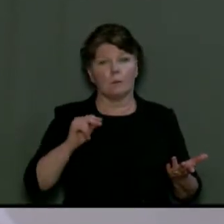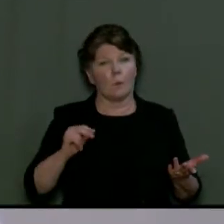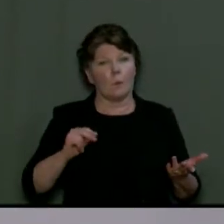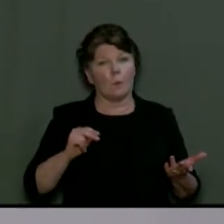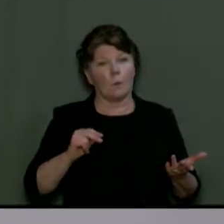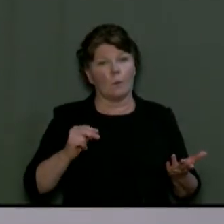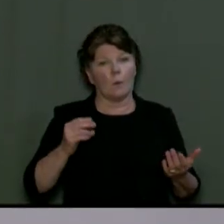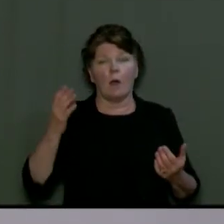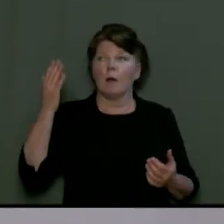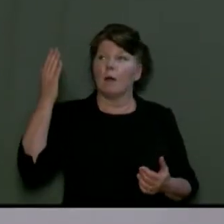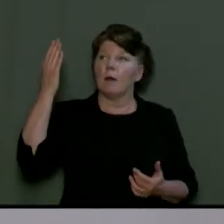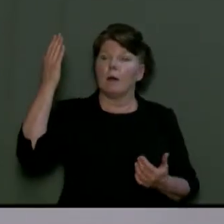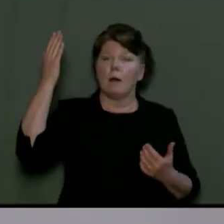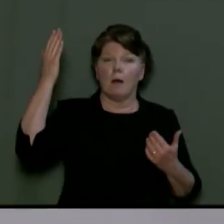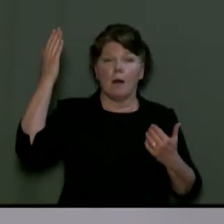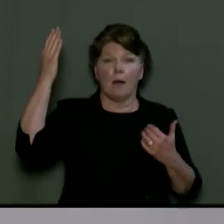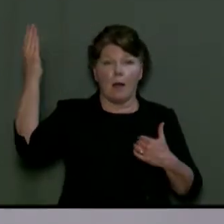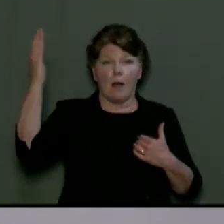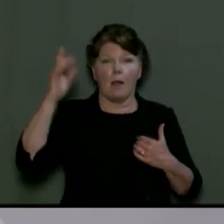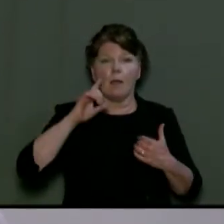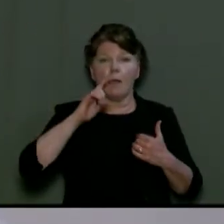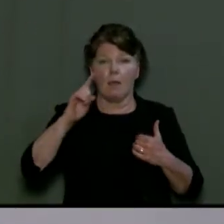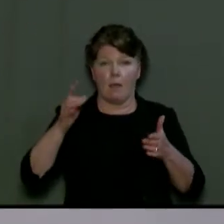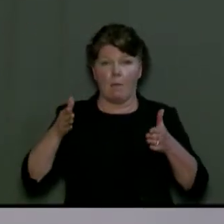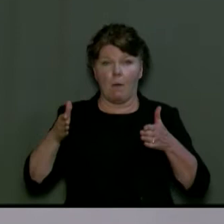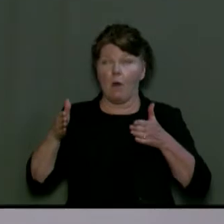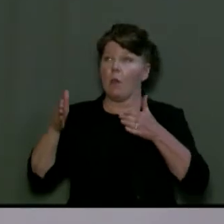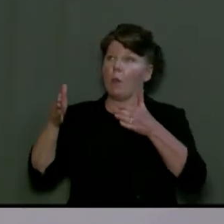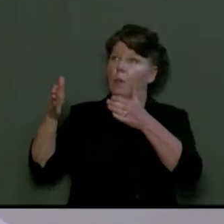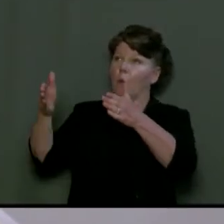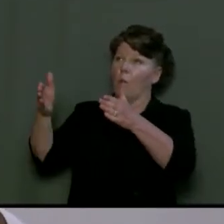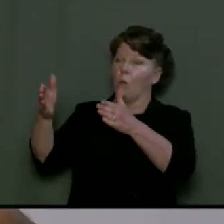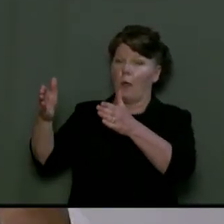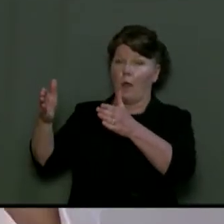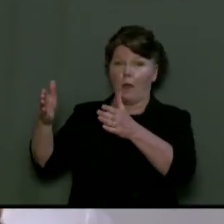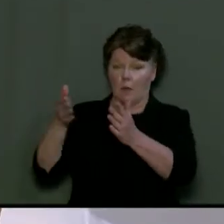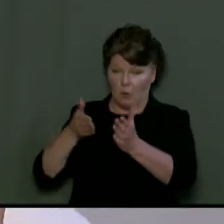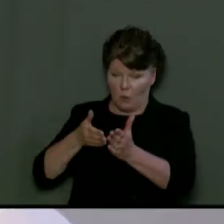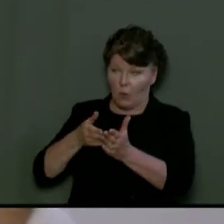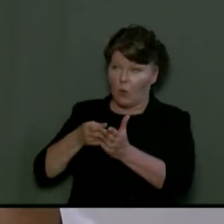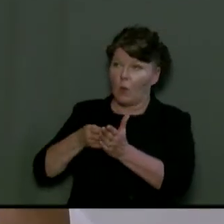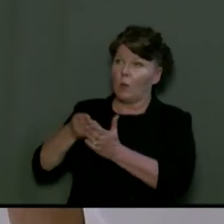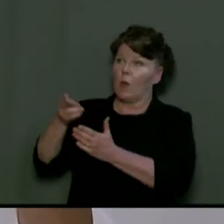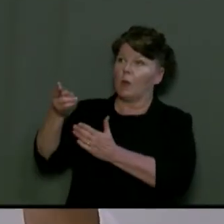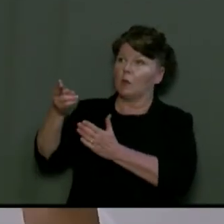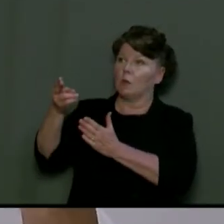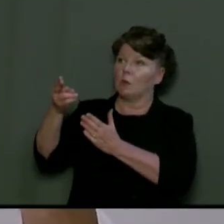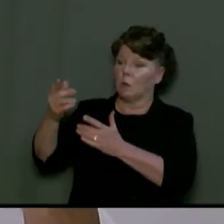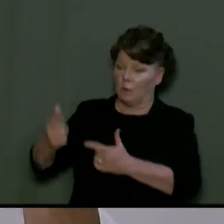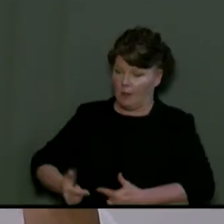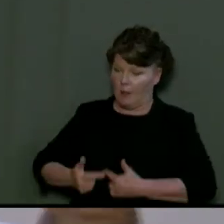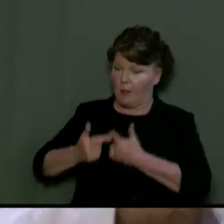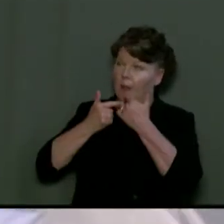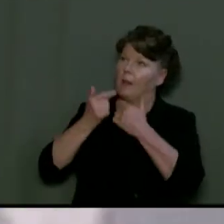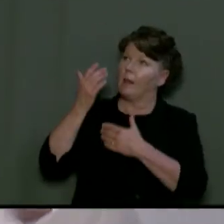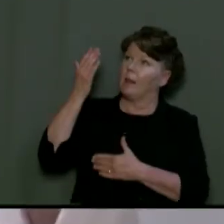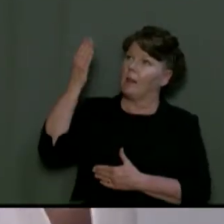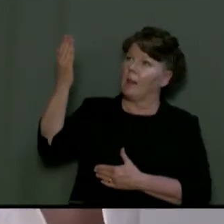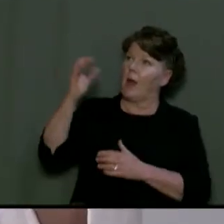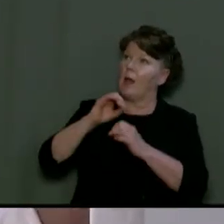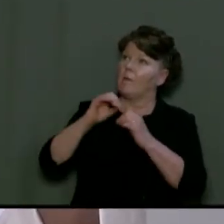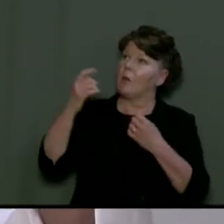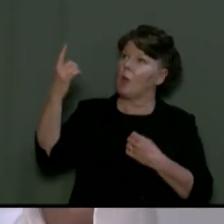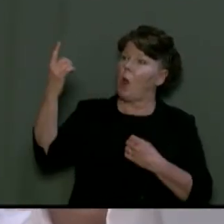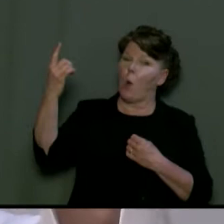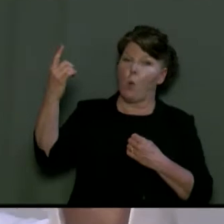I am the way, the truth, and the life. And no